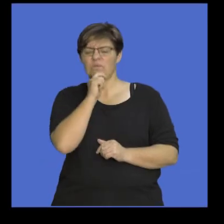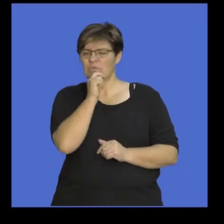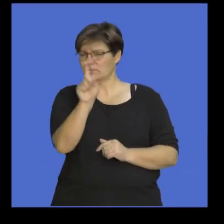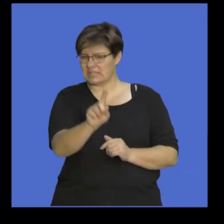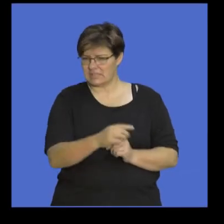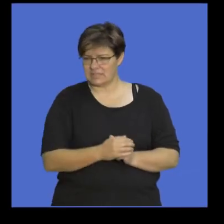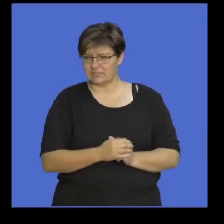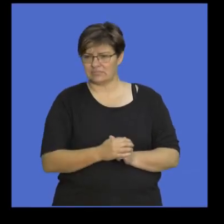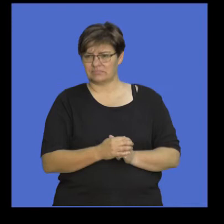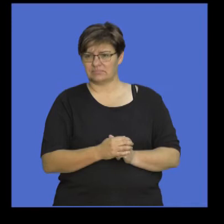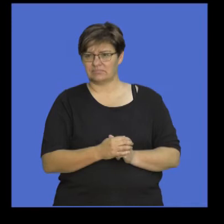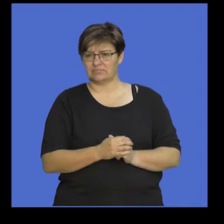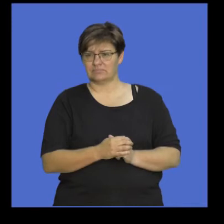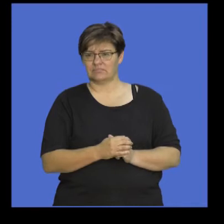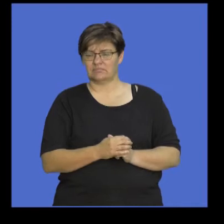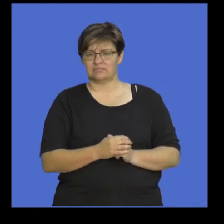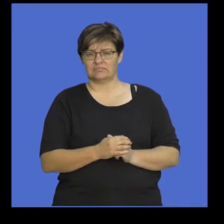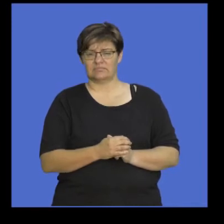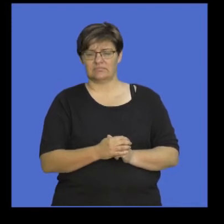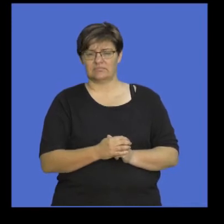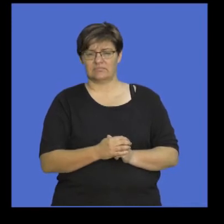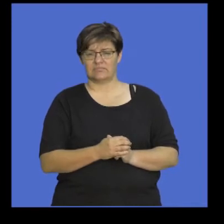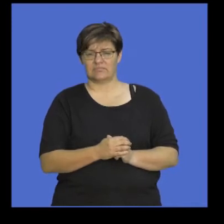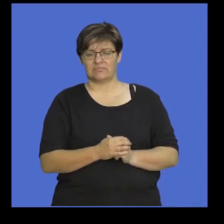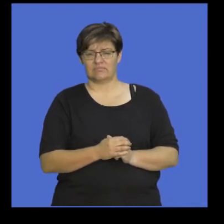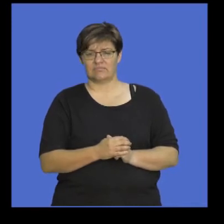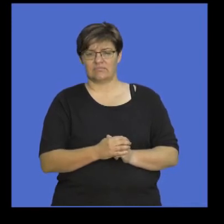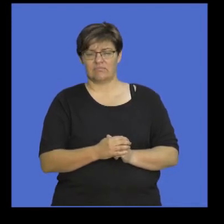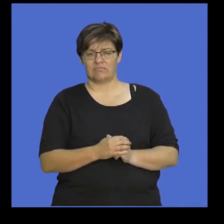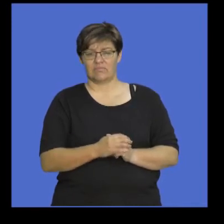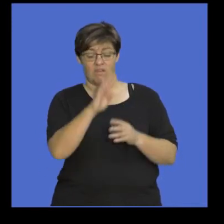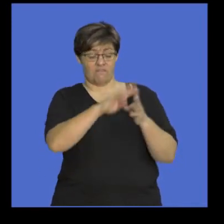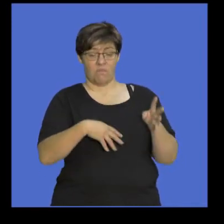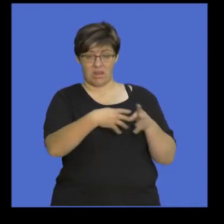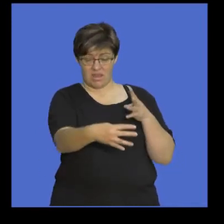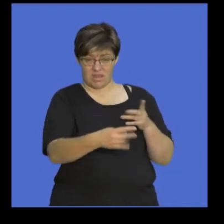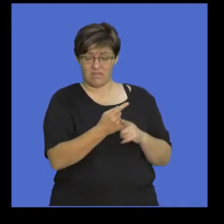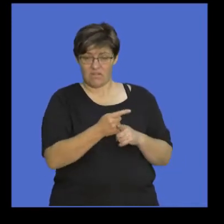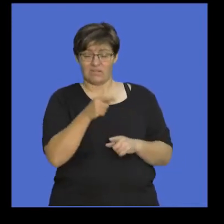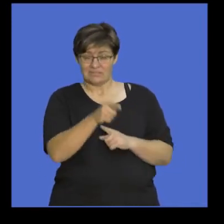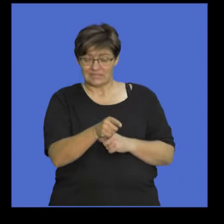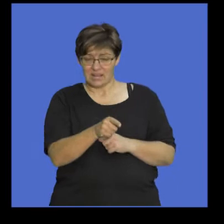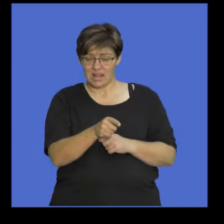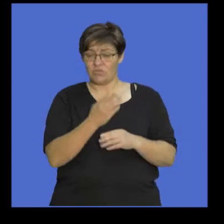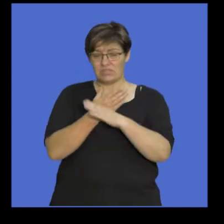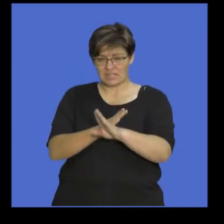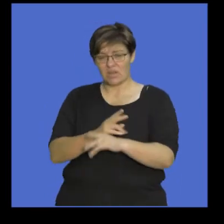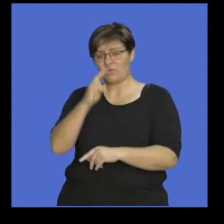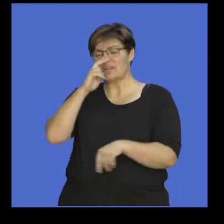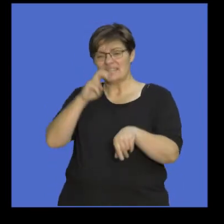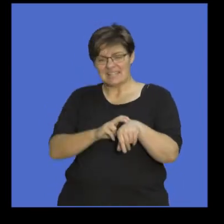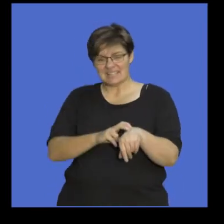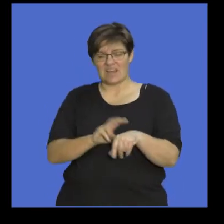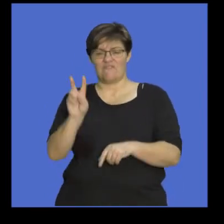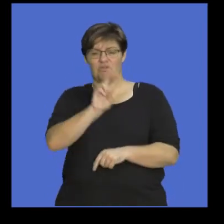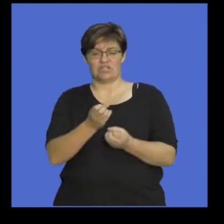back to our our slides, would understand that for us to calculate resistance, we need the magnitude